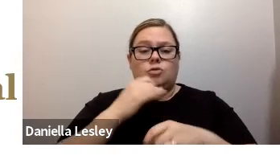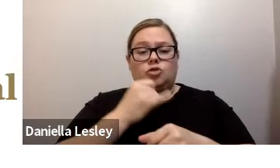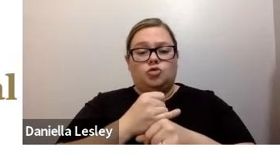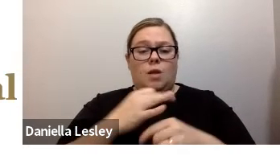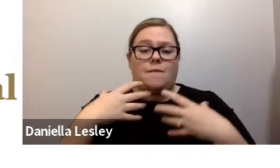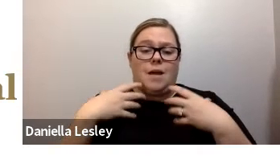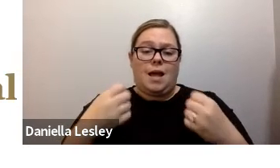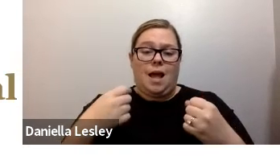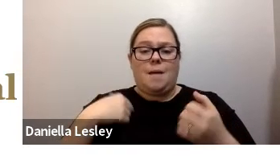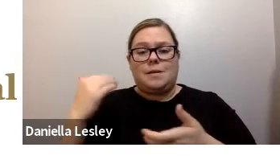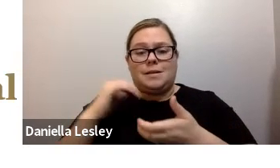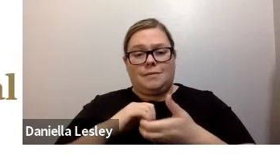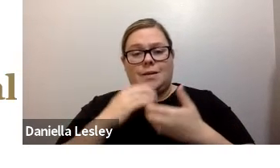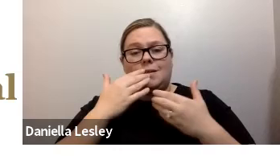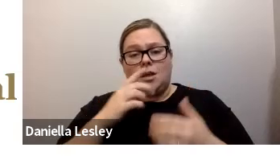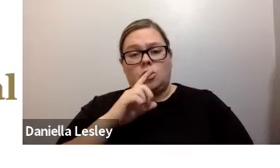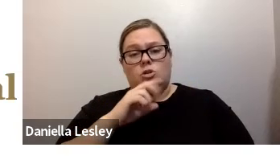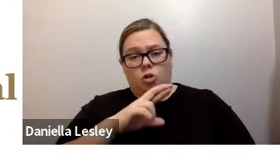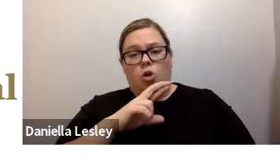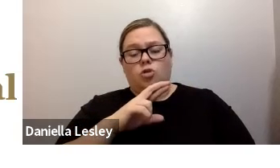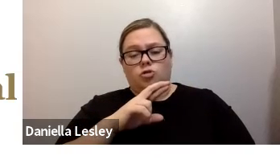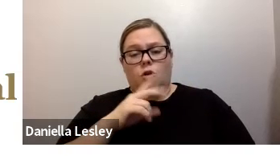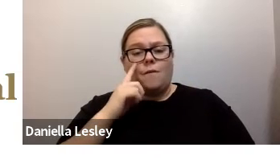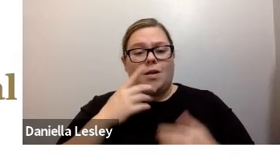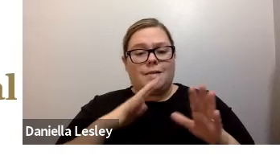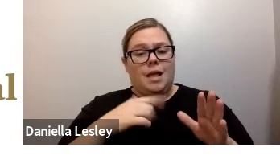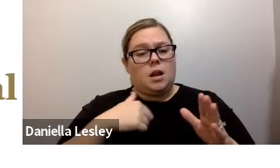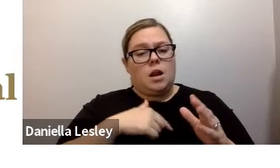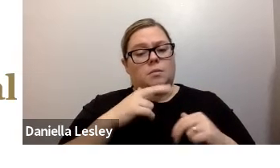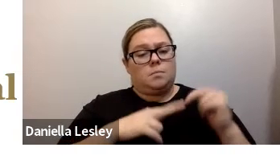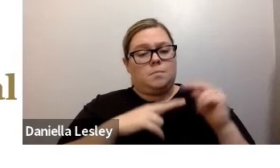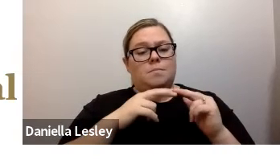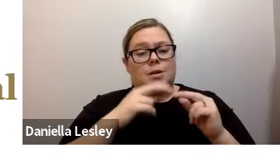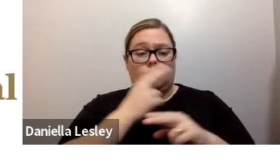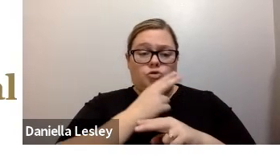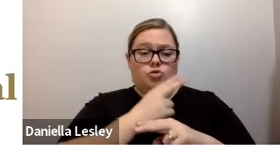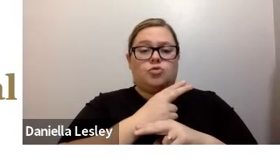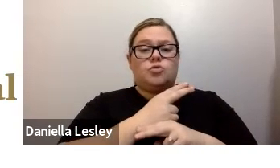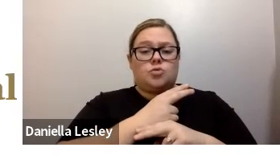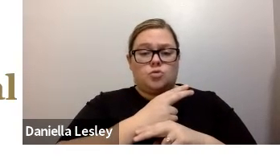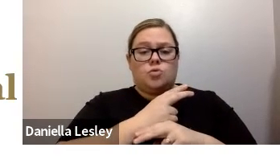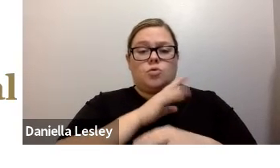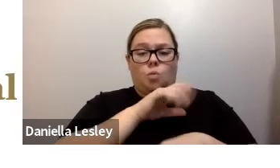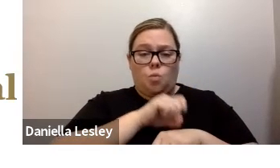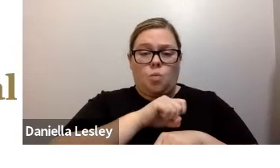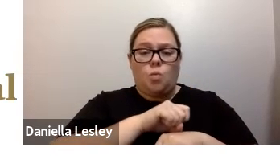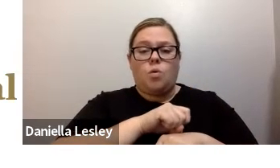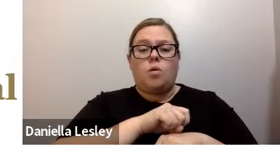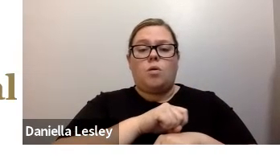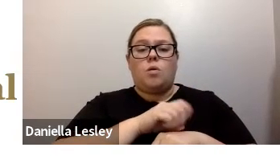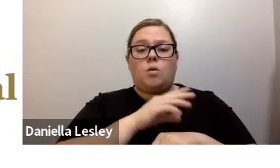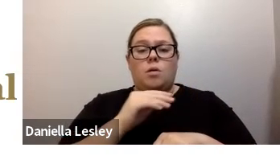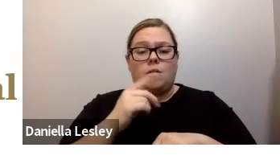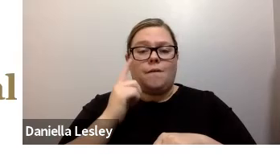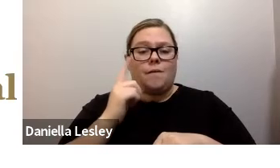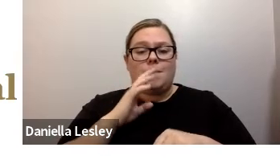collaborating, thanks to, again, Dr. Rimmer for allowing us to build our, to utilize Nick Pad's work, and to Mohan for being a